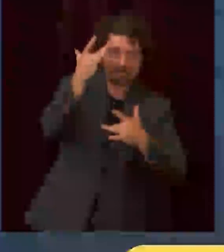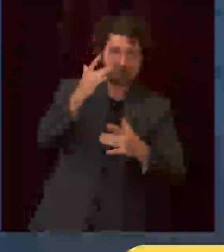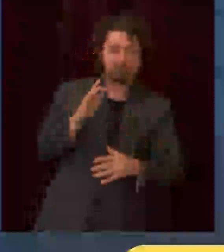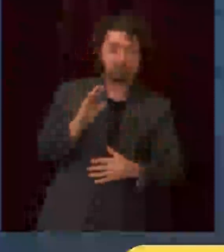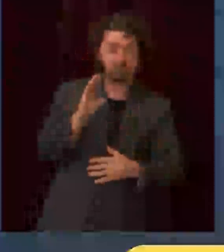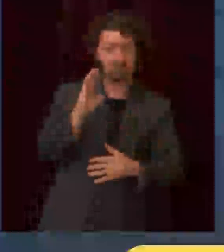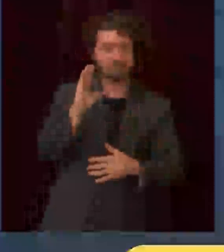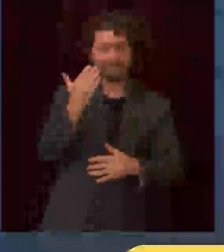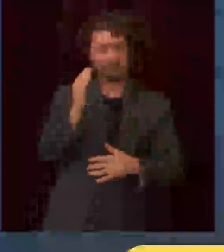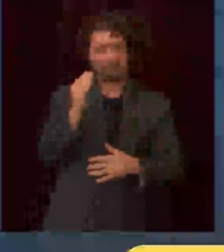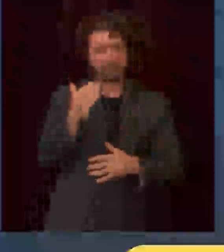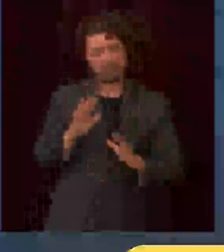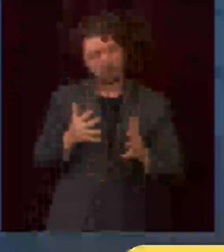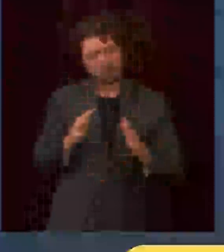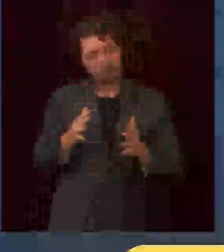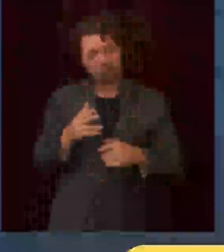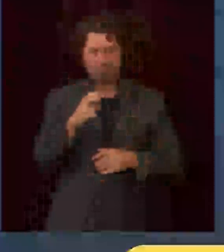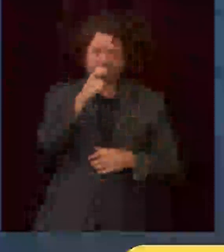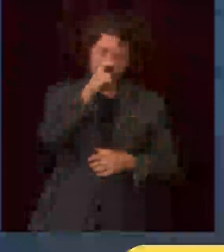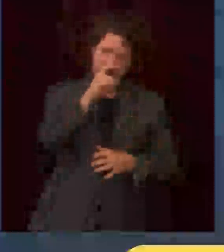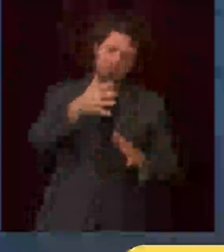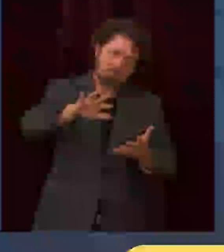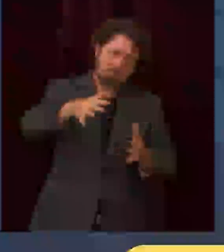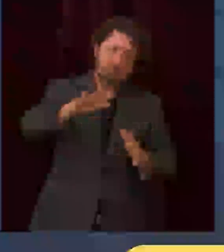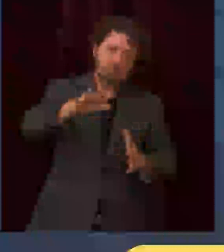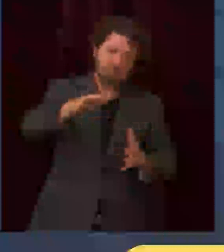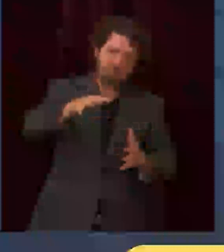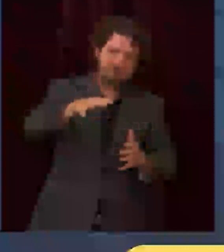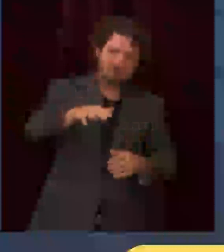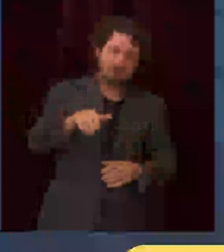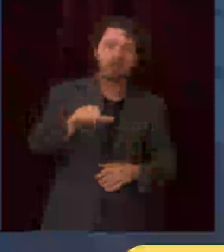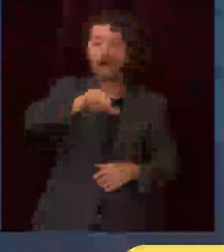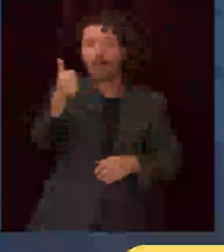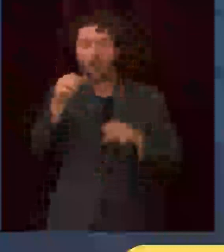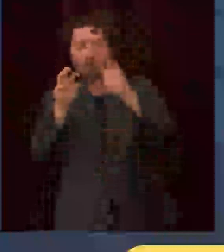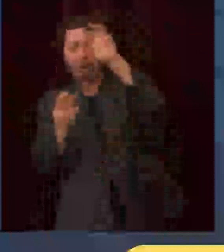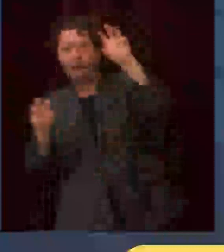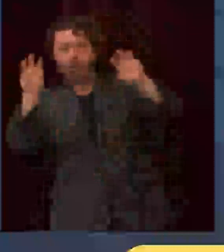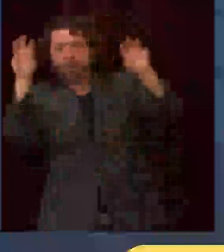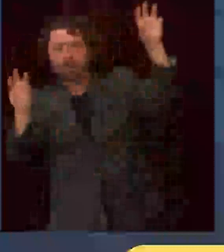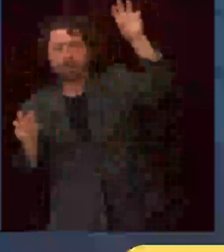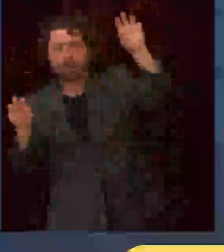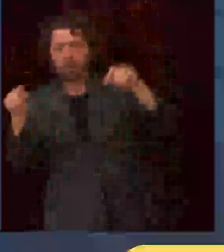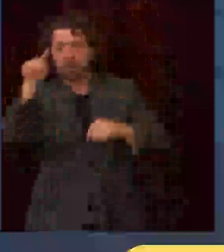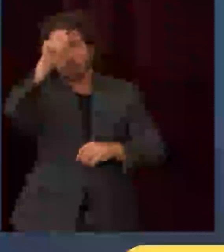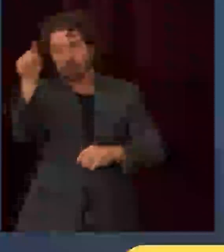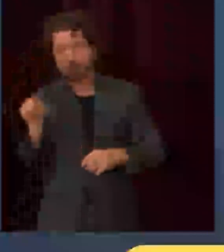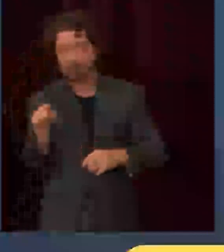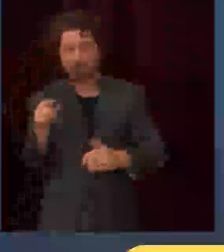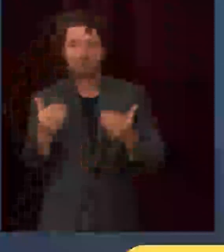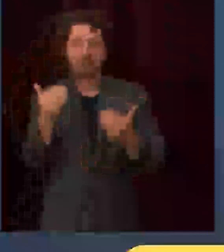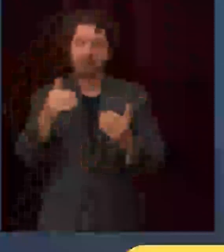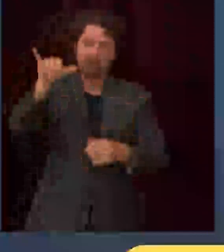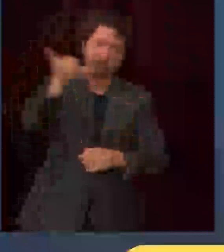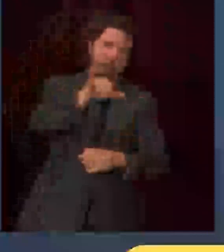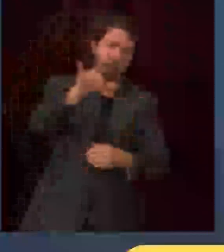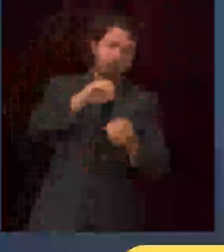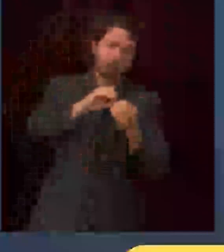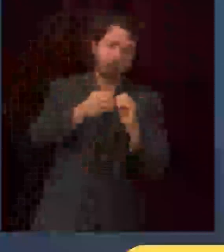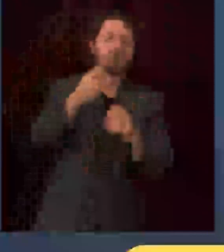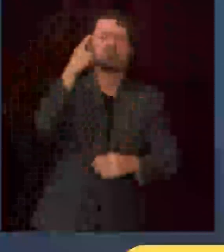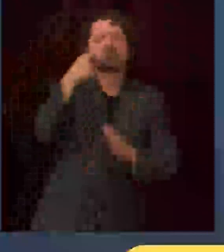number. Some of our colleagues around the country are using that number as well. California is, and as you know, we're